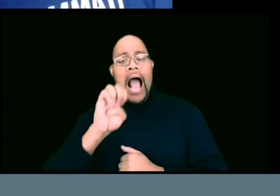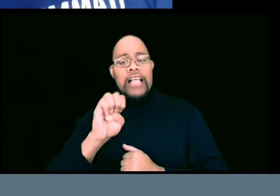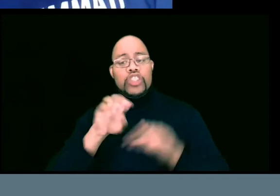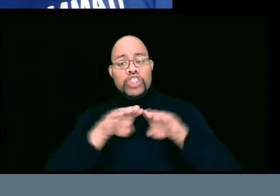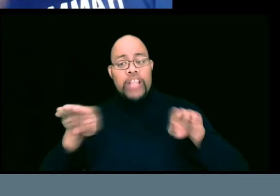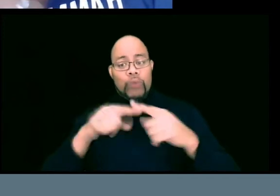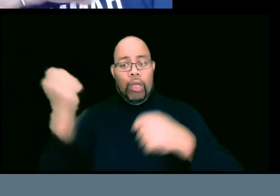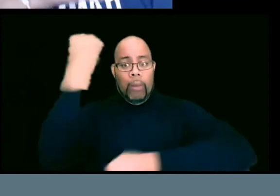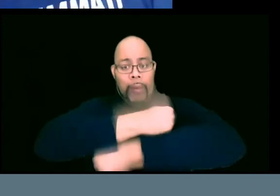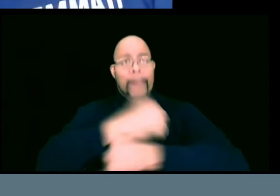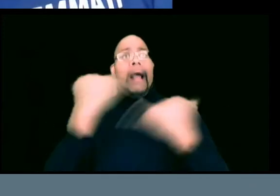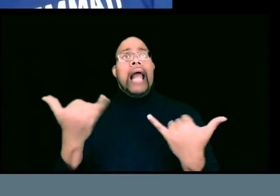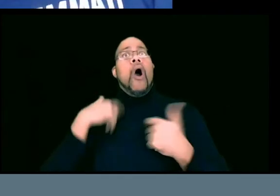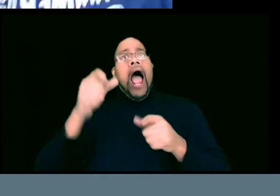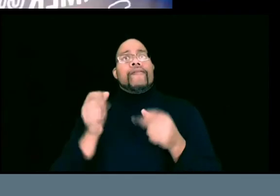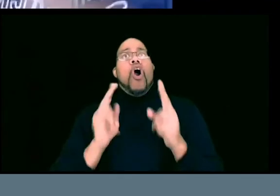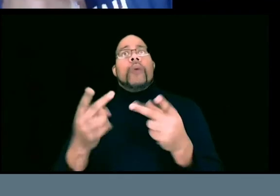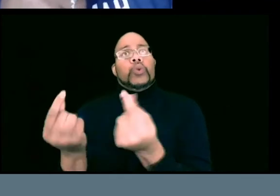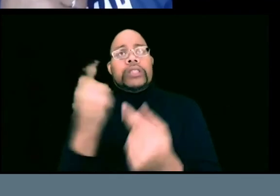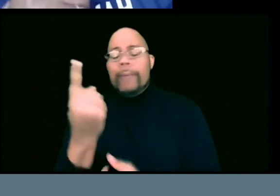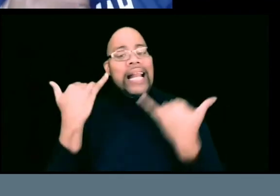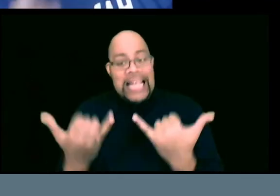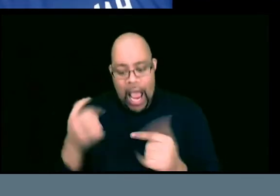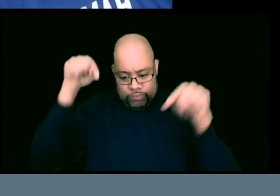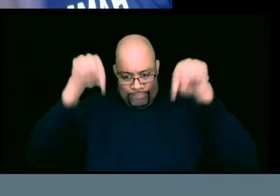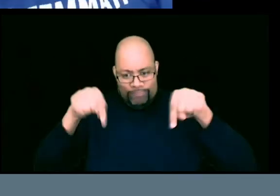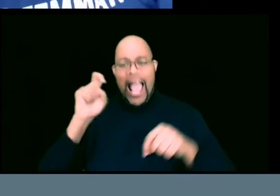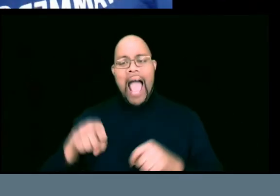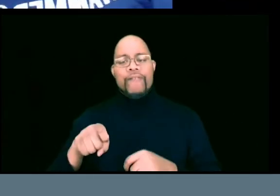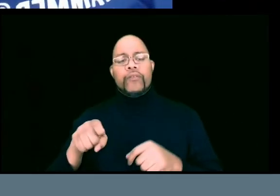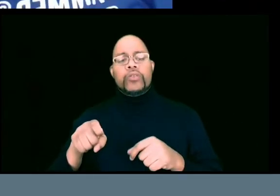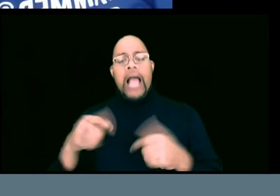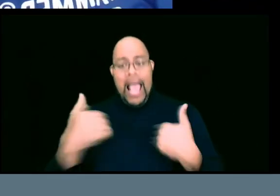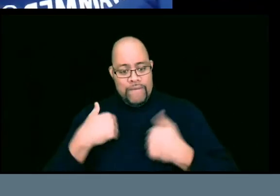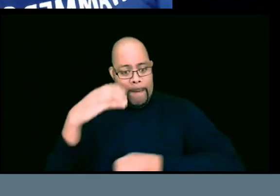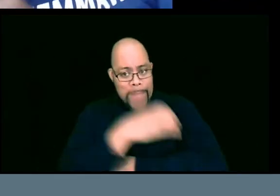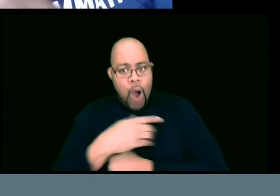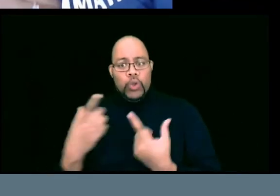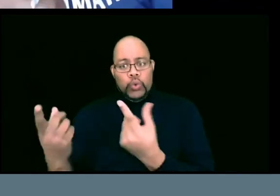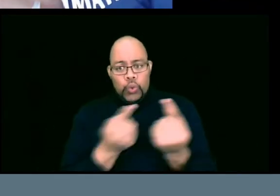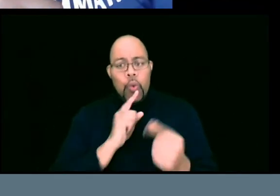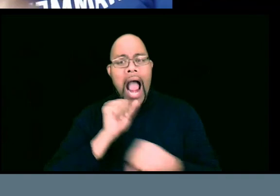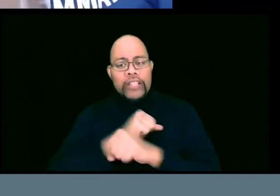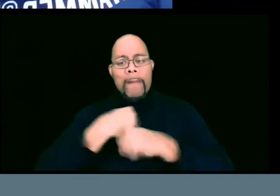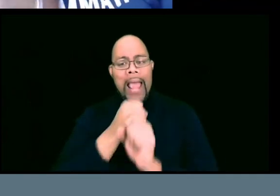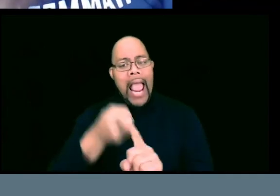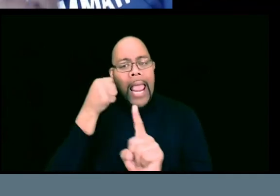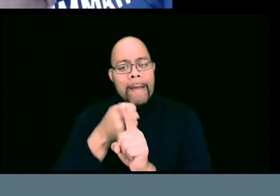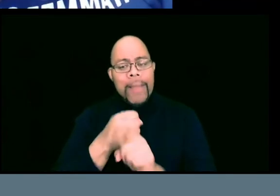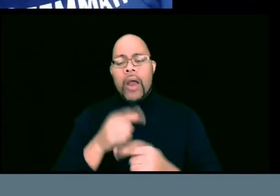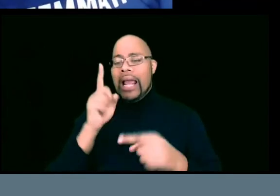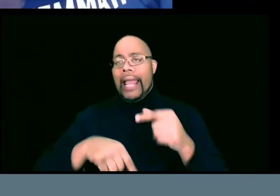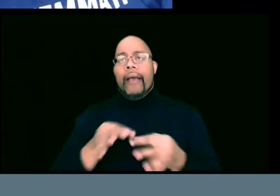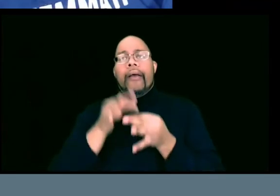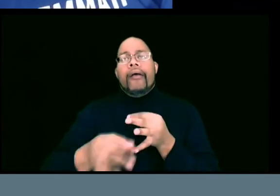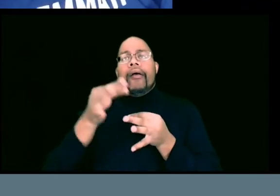for the ice shelf to collapse and then be like, oh, well, now we have to do something. We're at the point right now, we have the power to actually